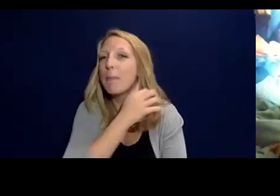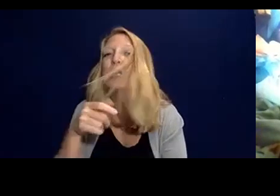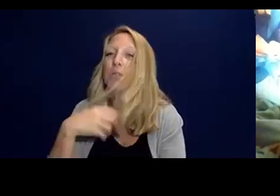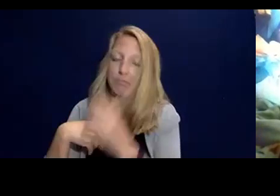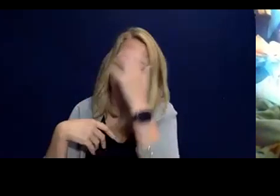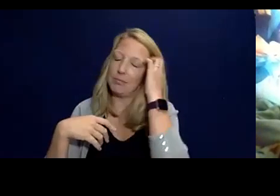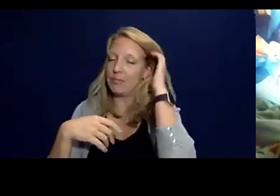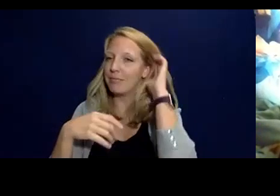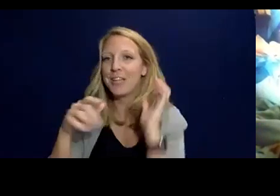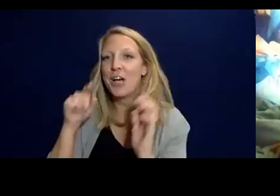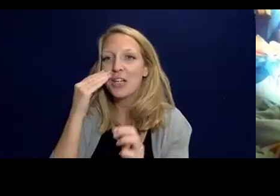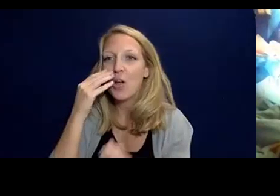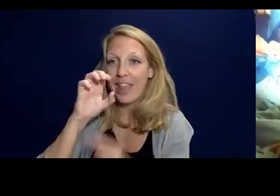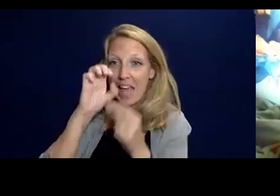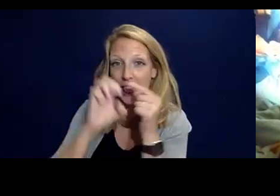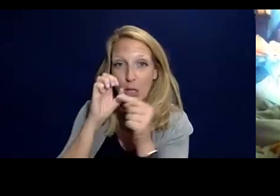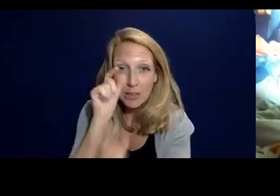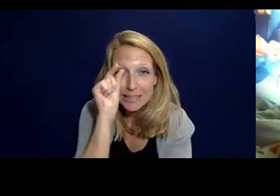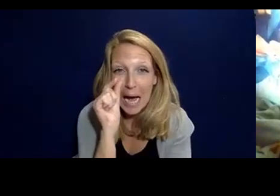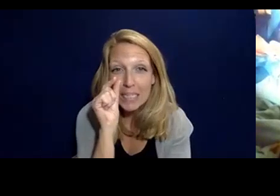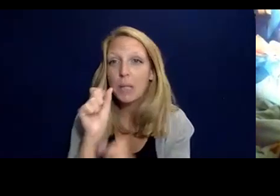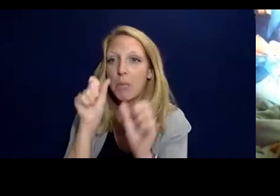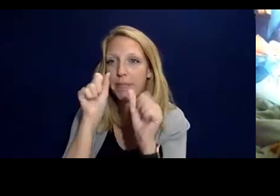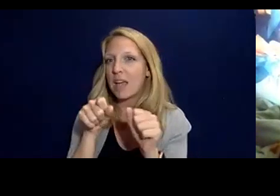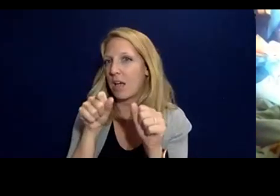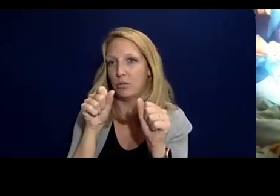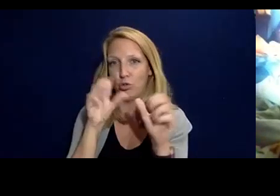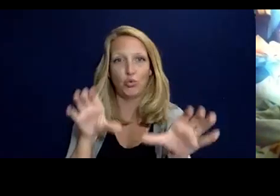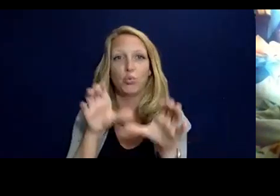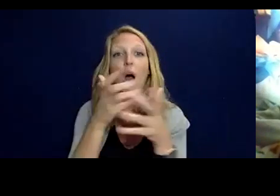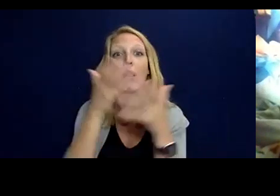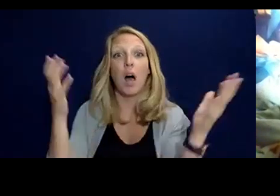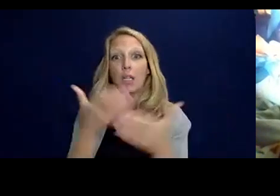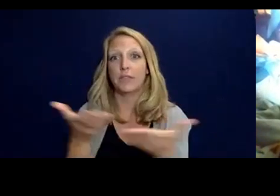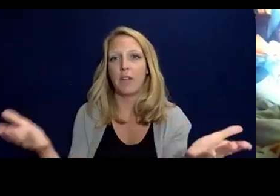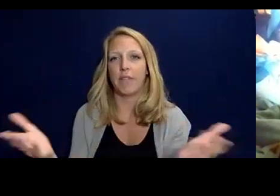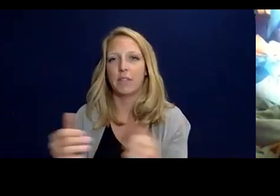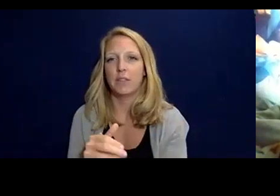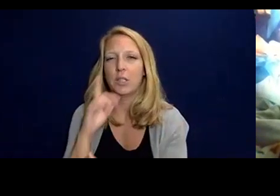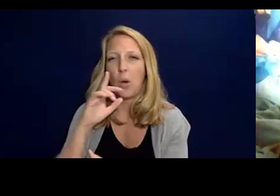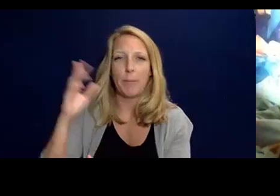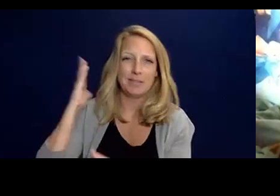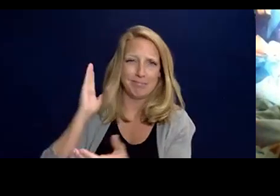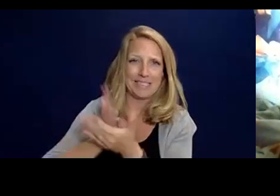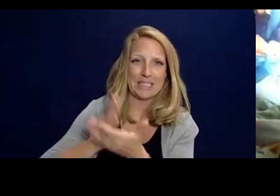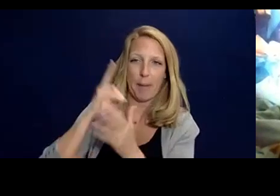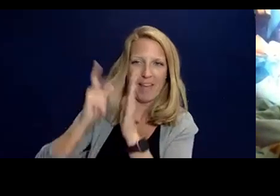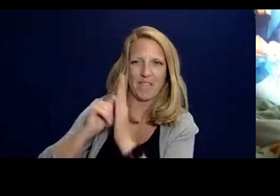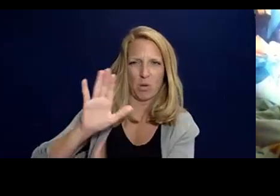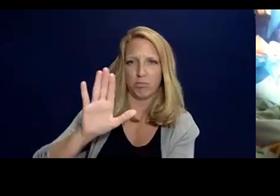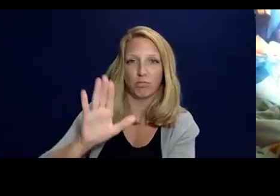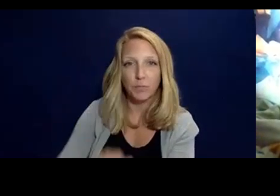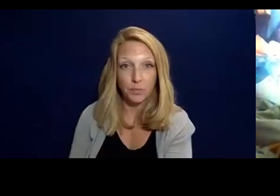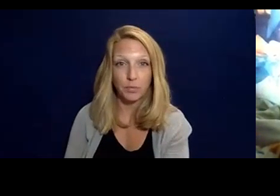a lot of stuff. Right, so let me take that off because that could be kind of distracting. Give me